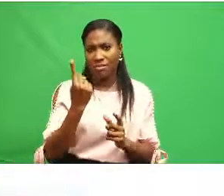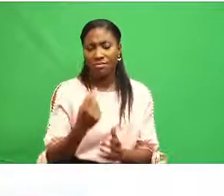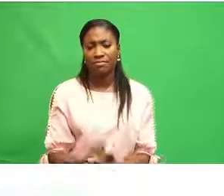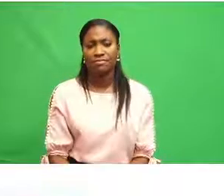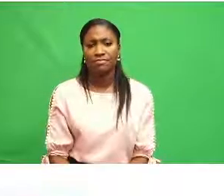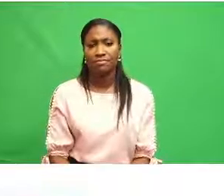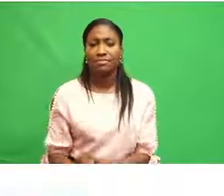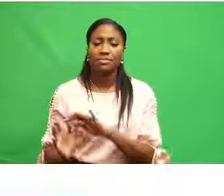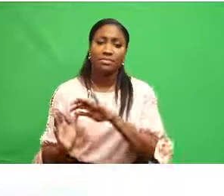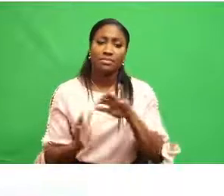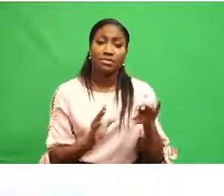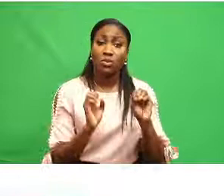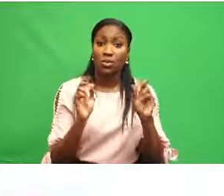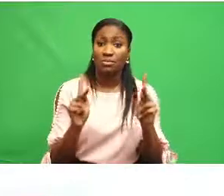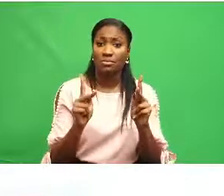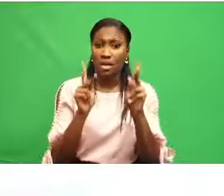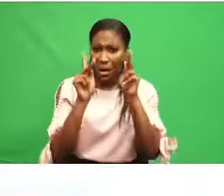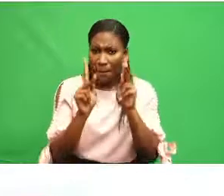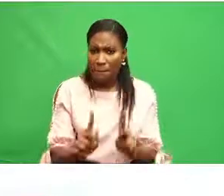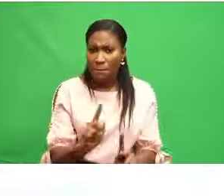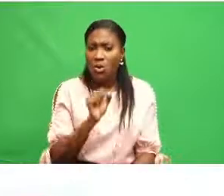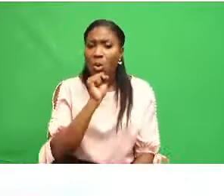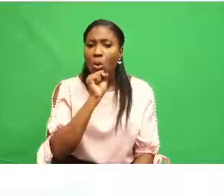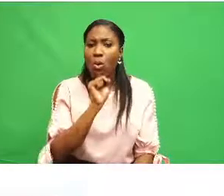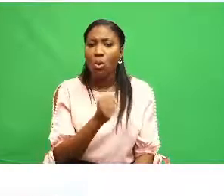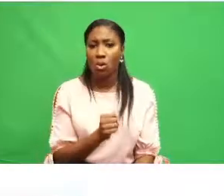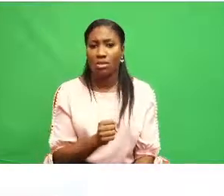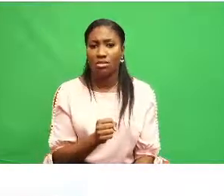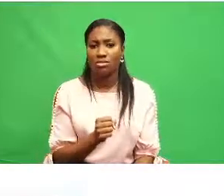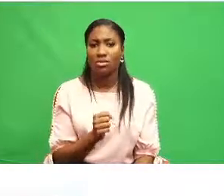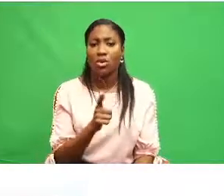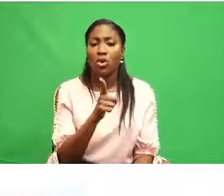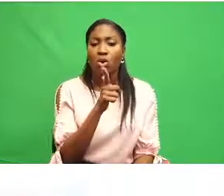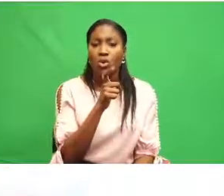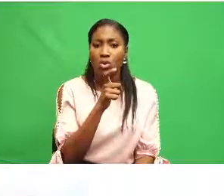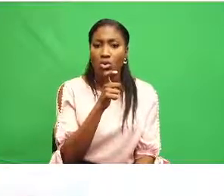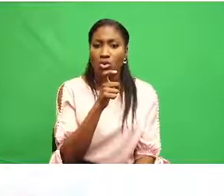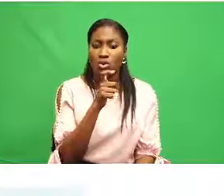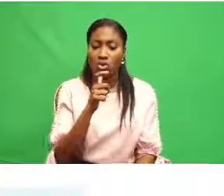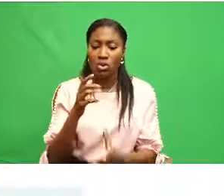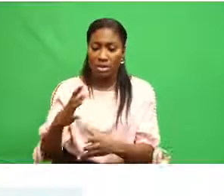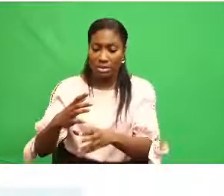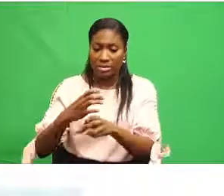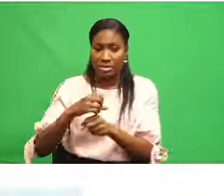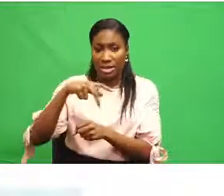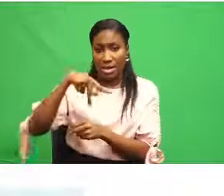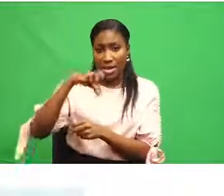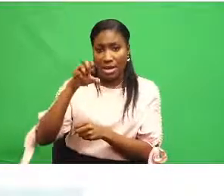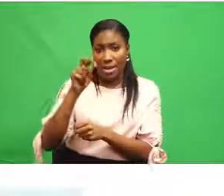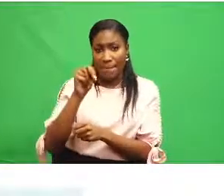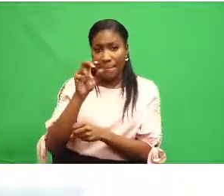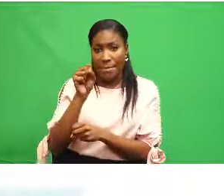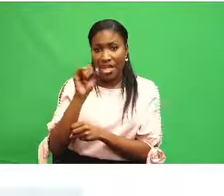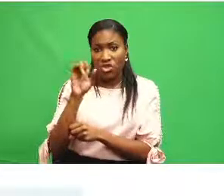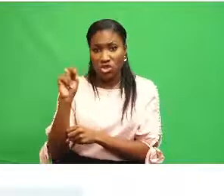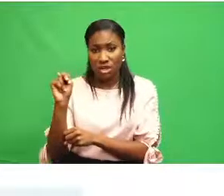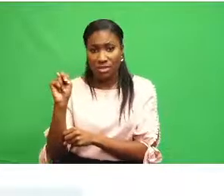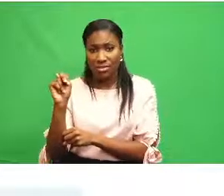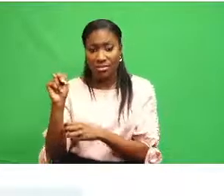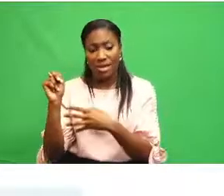The older person who receive senior citizen pension and or NIS,